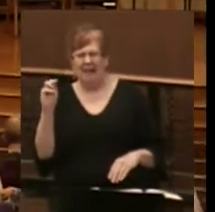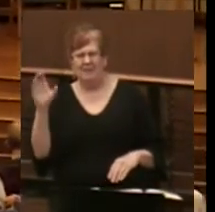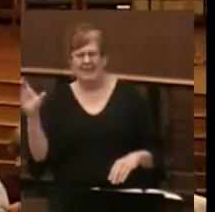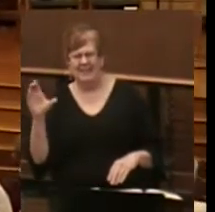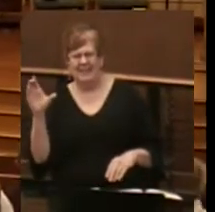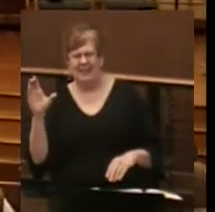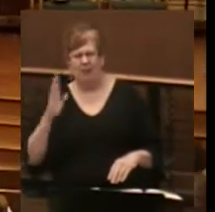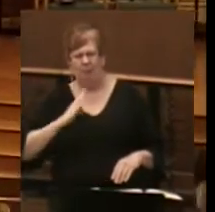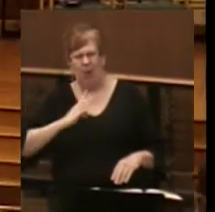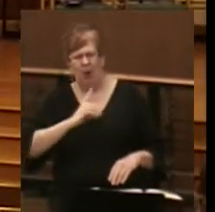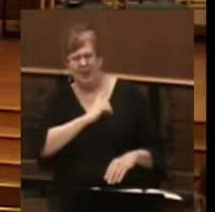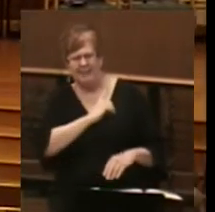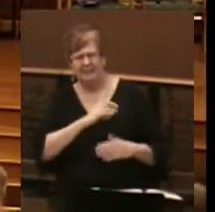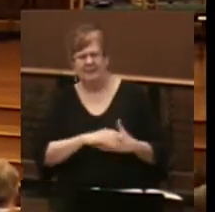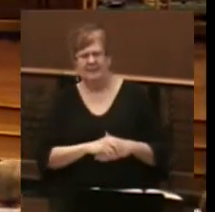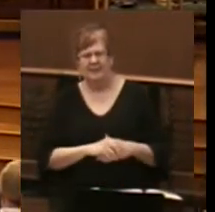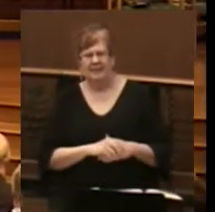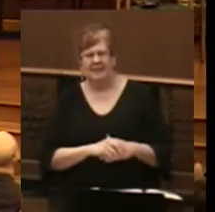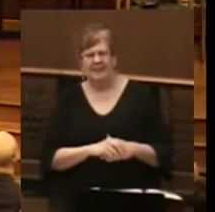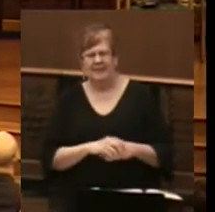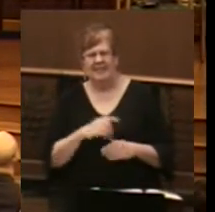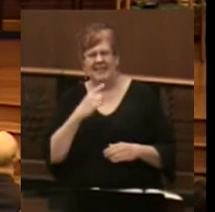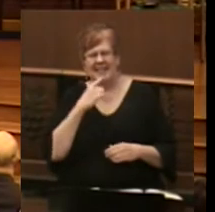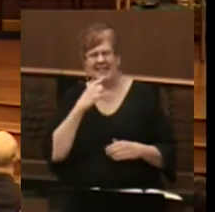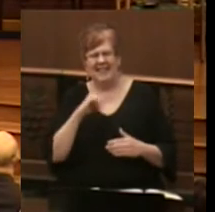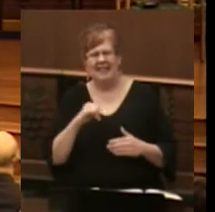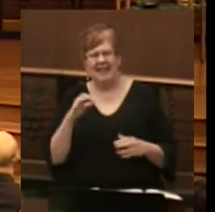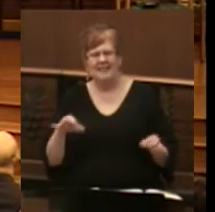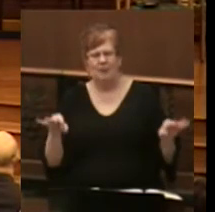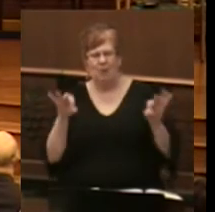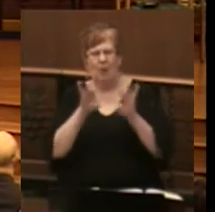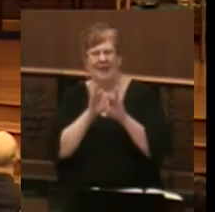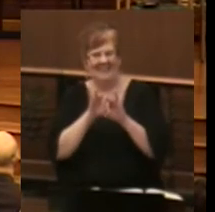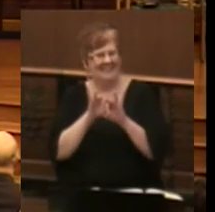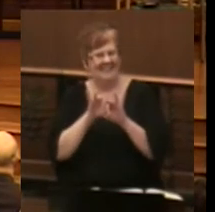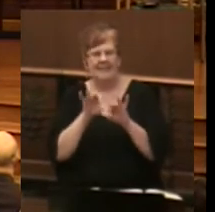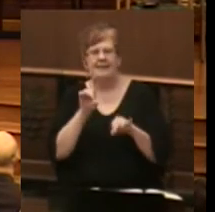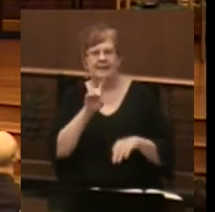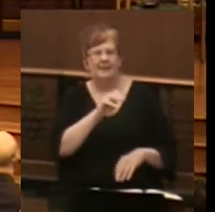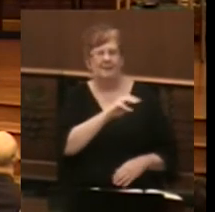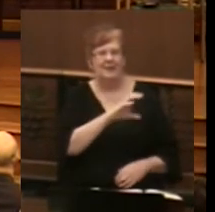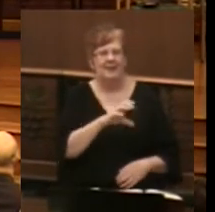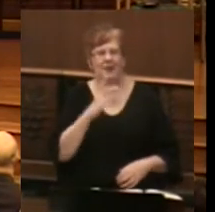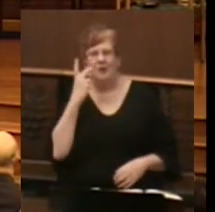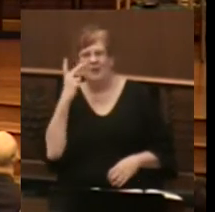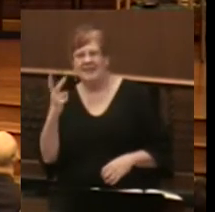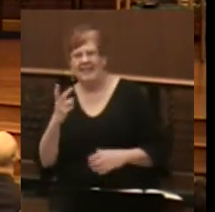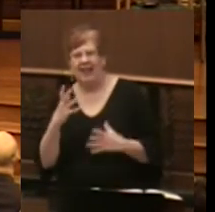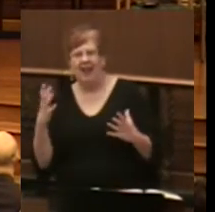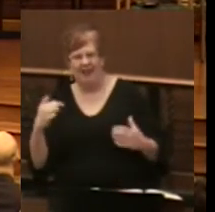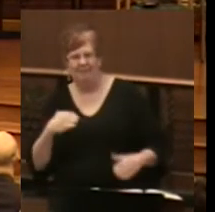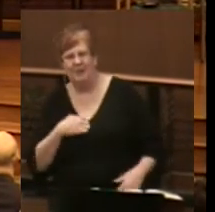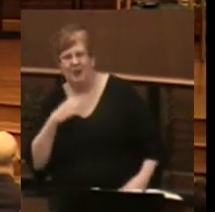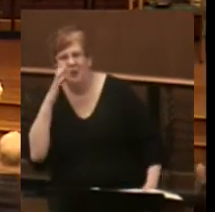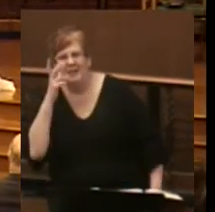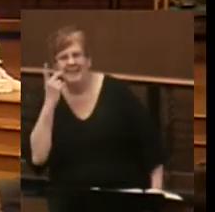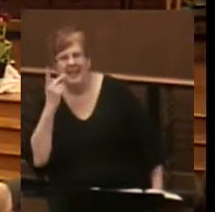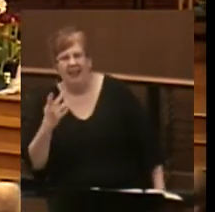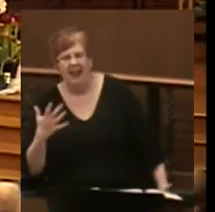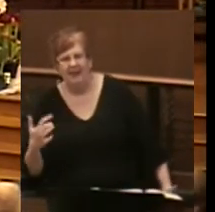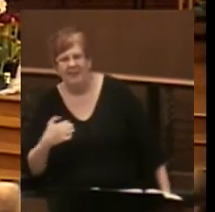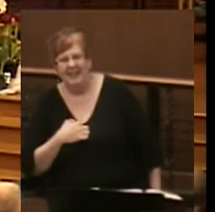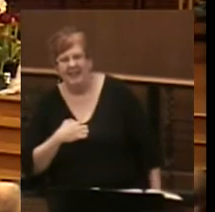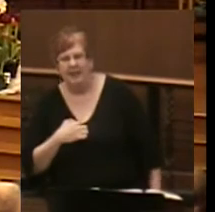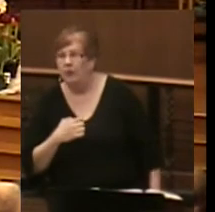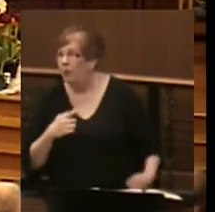BMC board. They say that's pretty important. You're going to be seeing a lot of me.